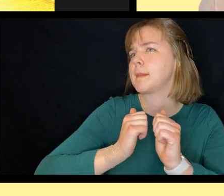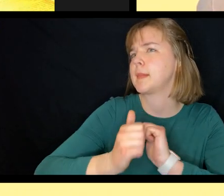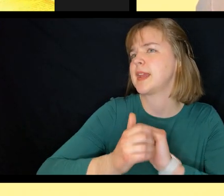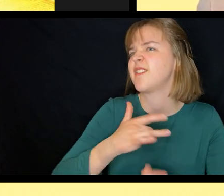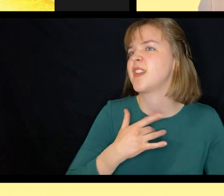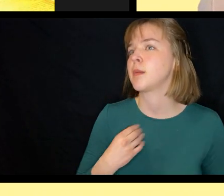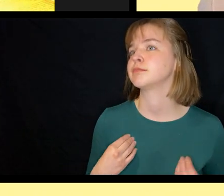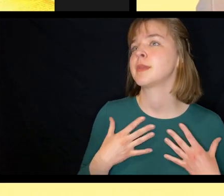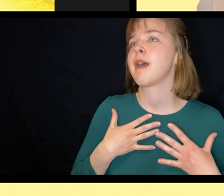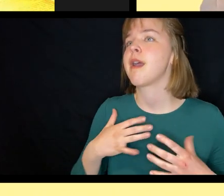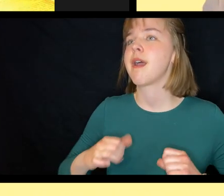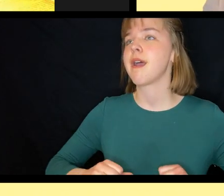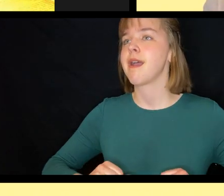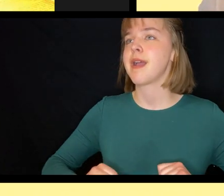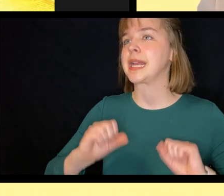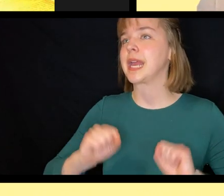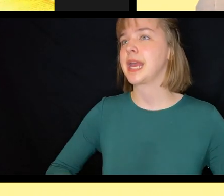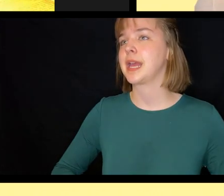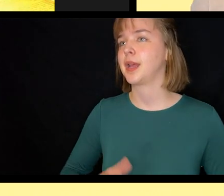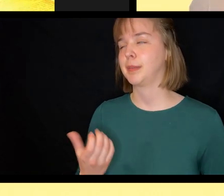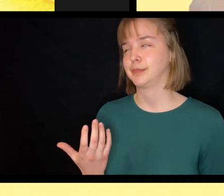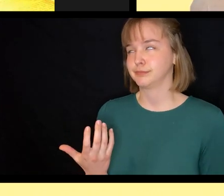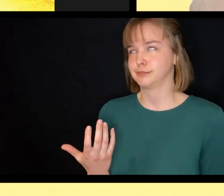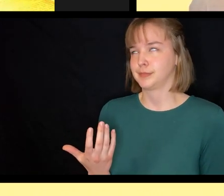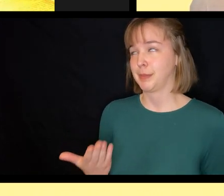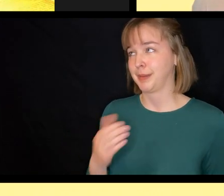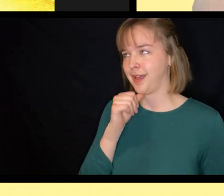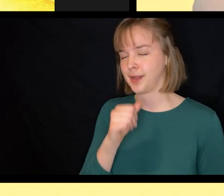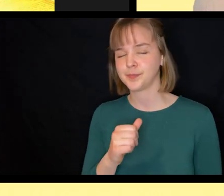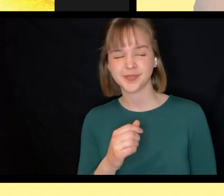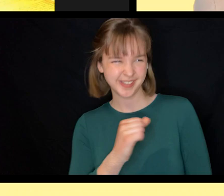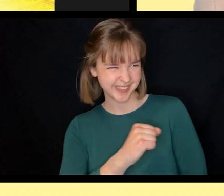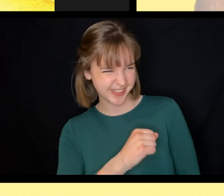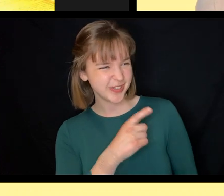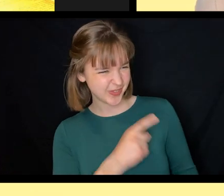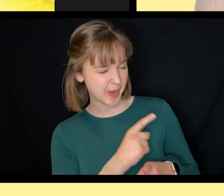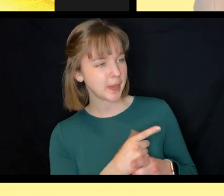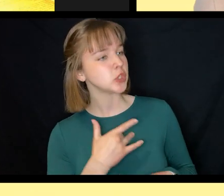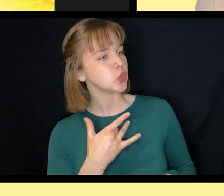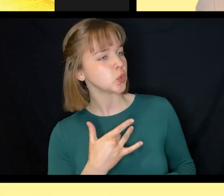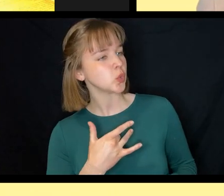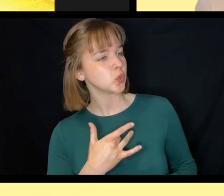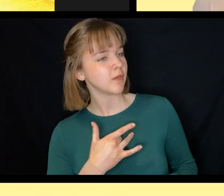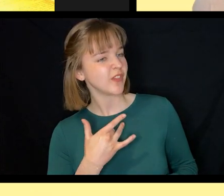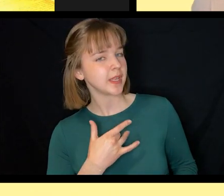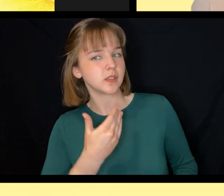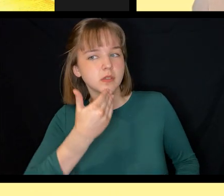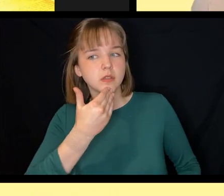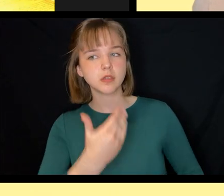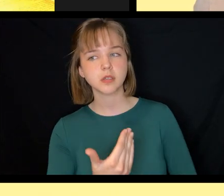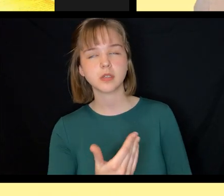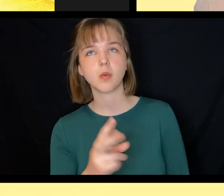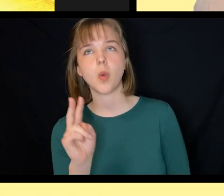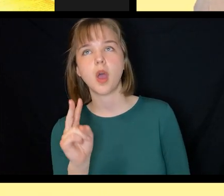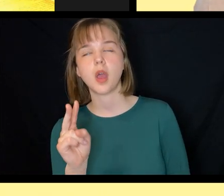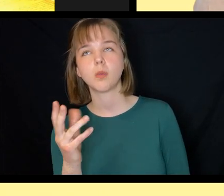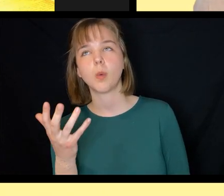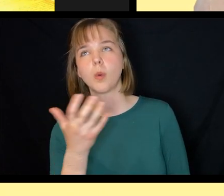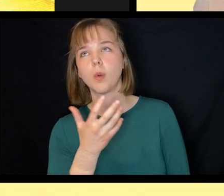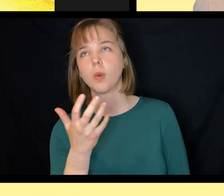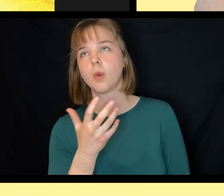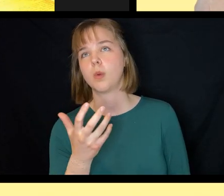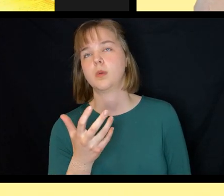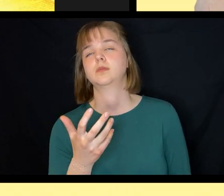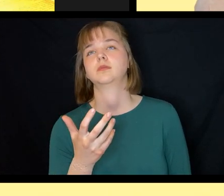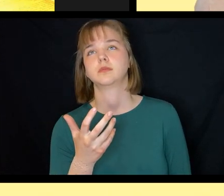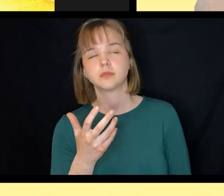when I'm watching these athletes. Absolutely, yeah. And that's the cool feeling. It's sort of inspiring and uplifting. And I think that's the big thing with the Paralympics